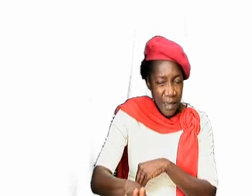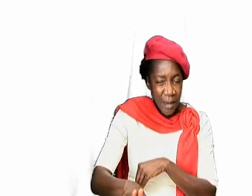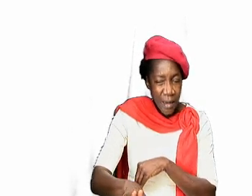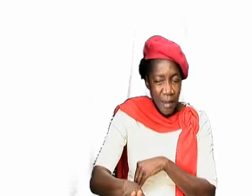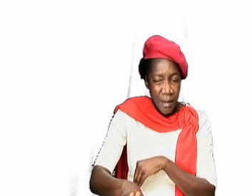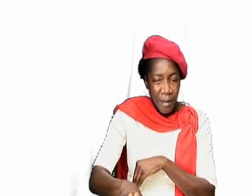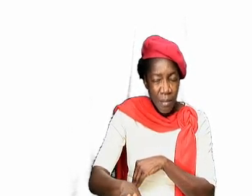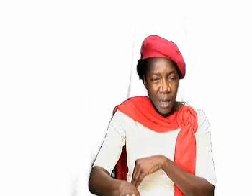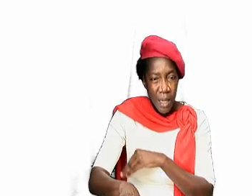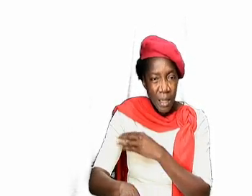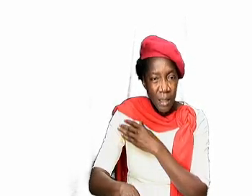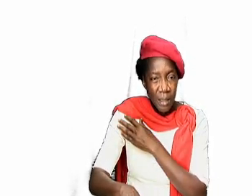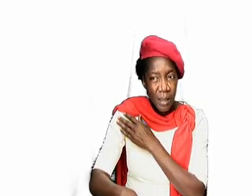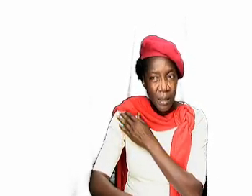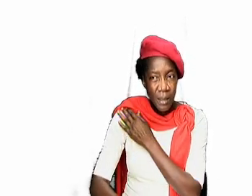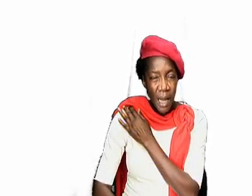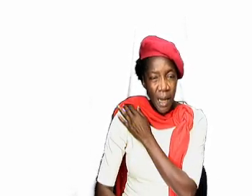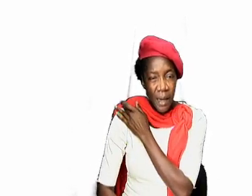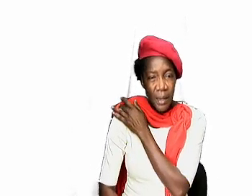priest.